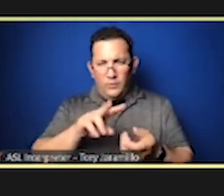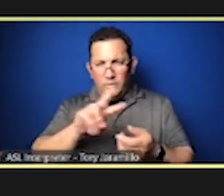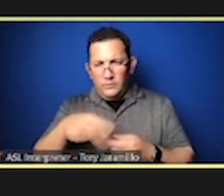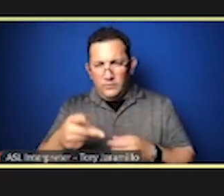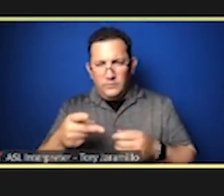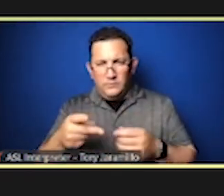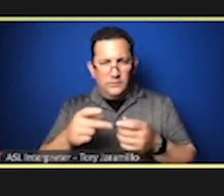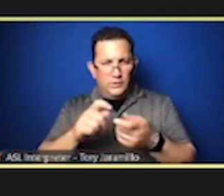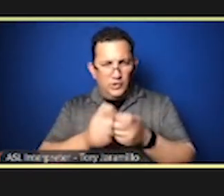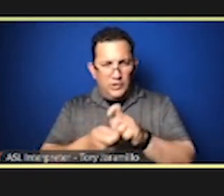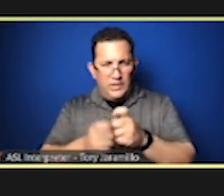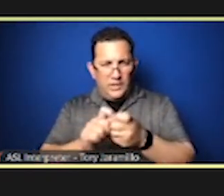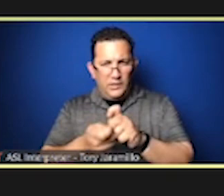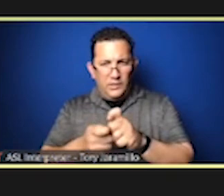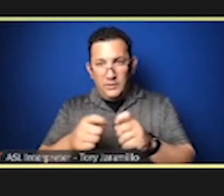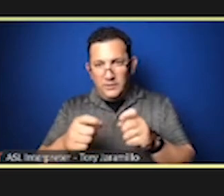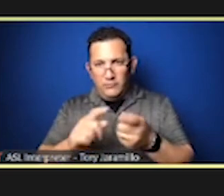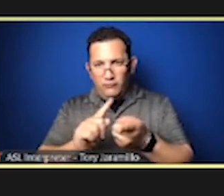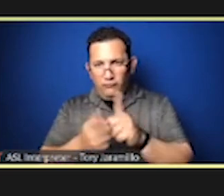need.